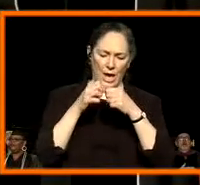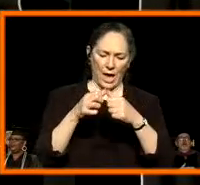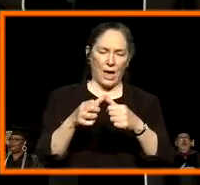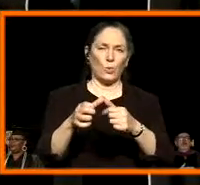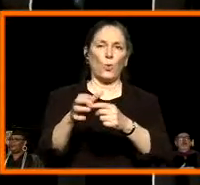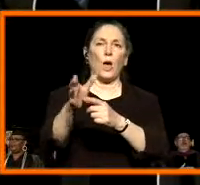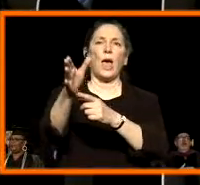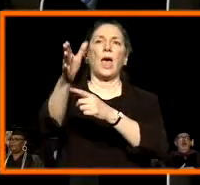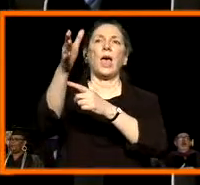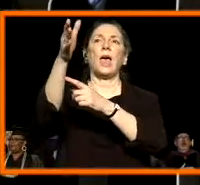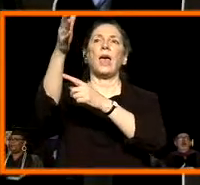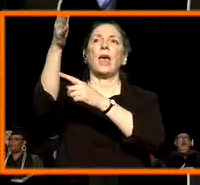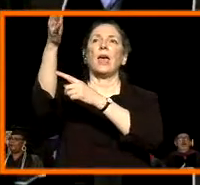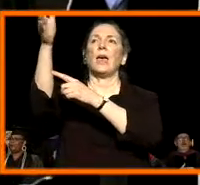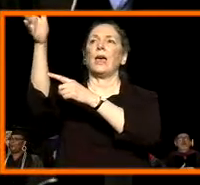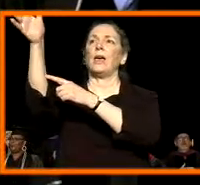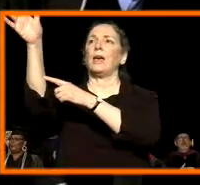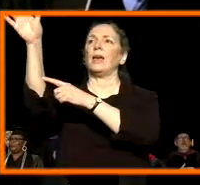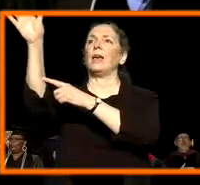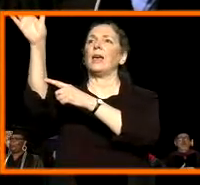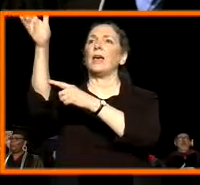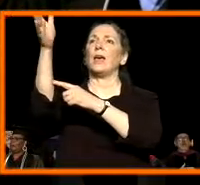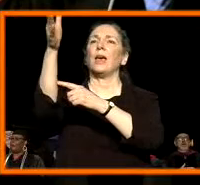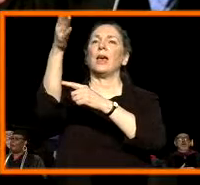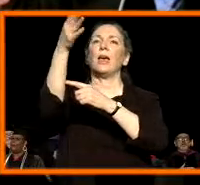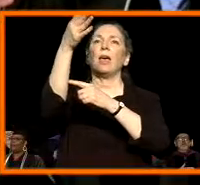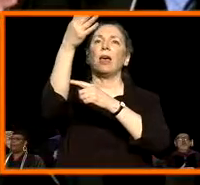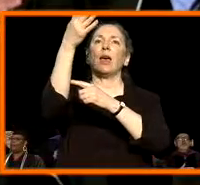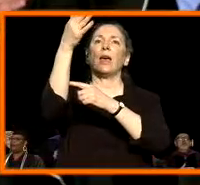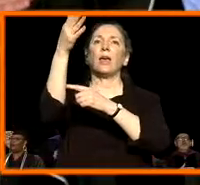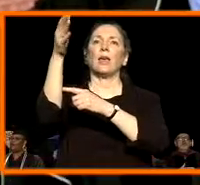banner yet wave